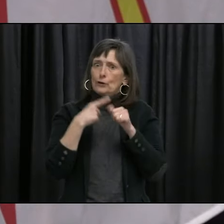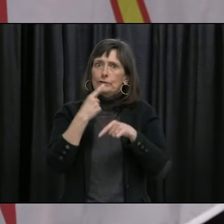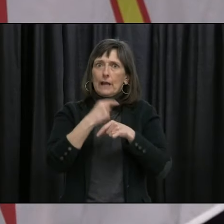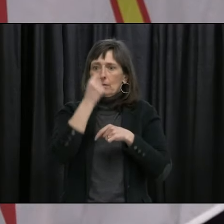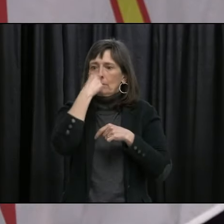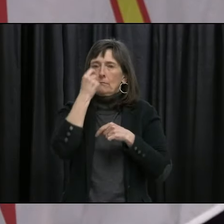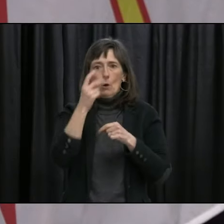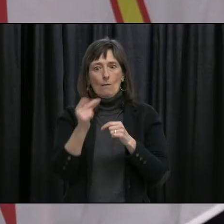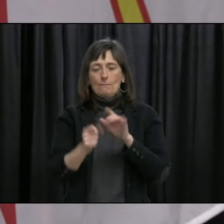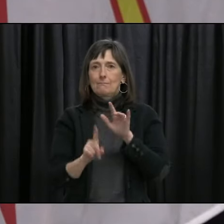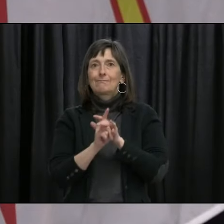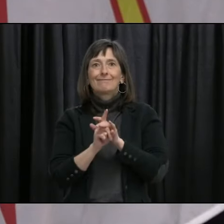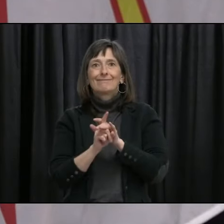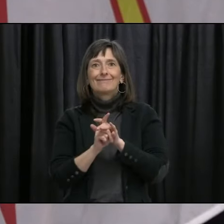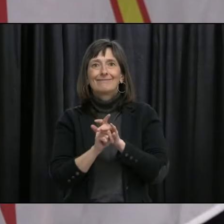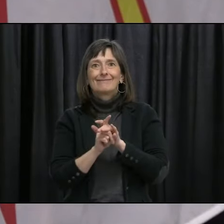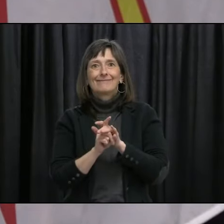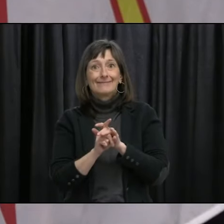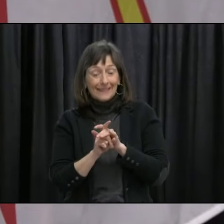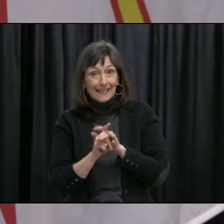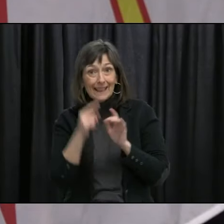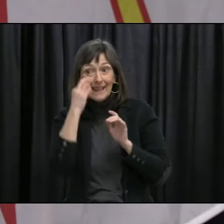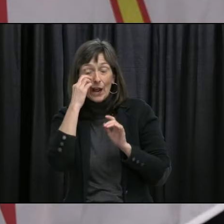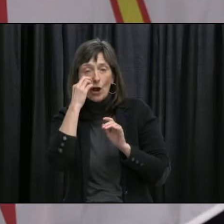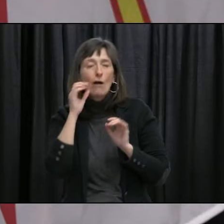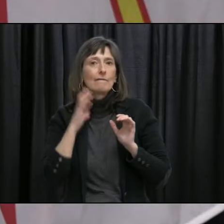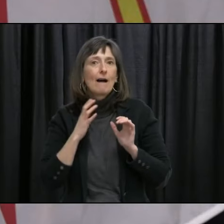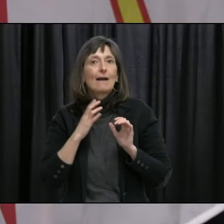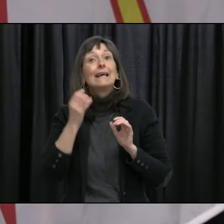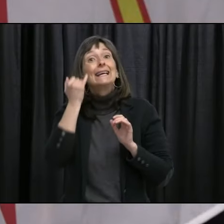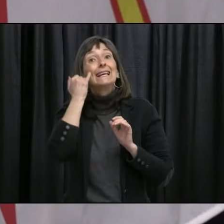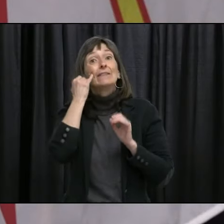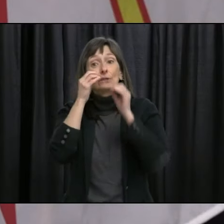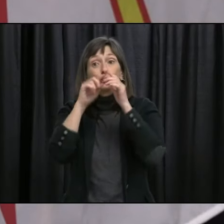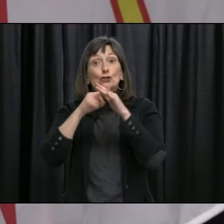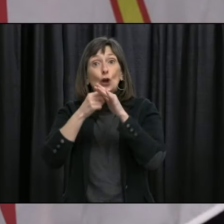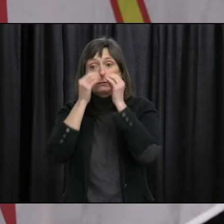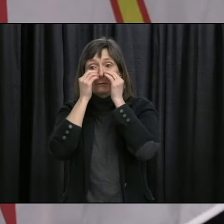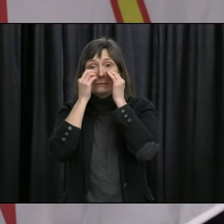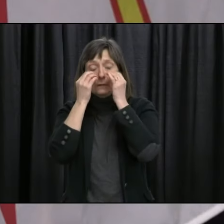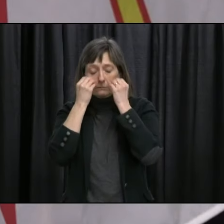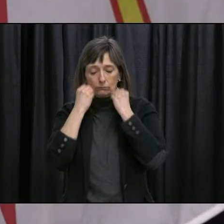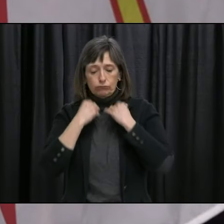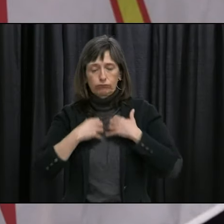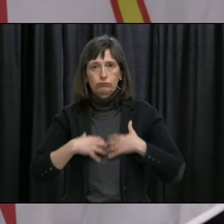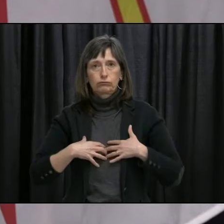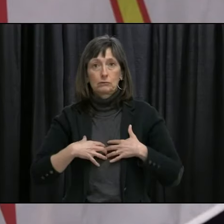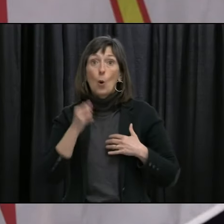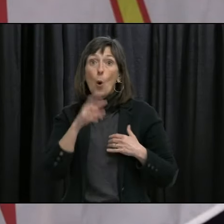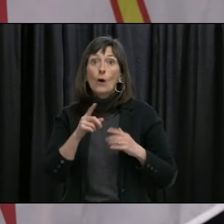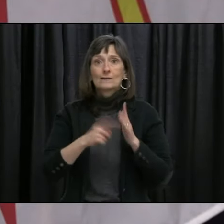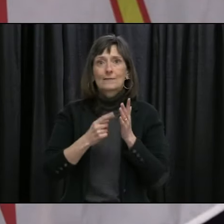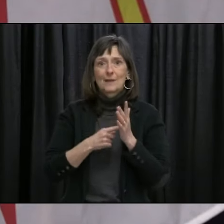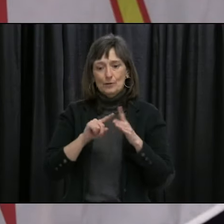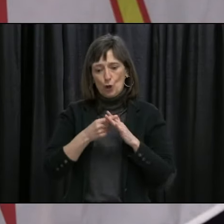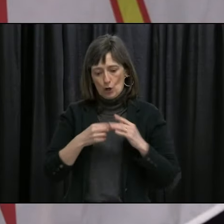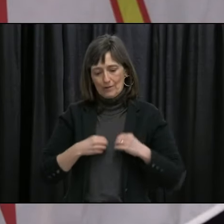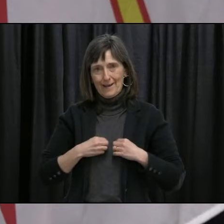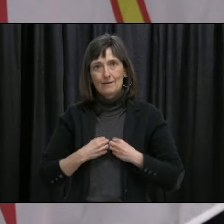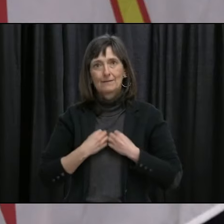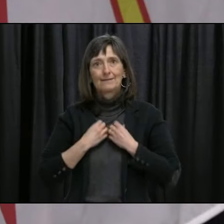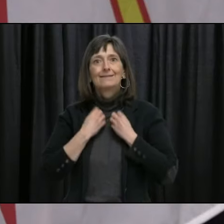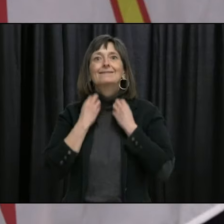if you test somebody with a nasal swab at a time when they have symptoms in their lungs, you may not get a positive result. So a